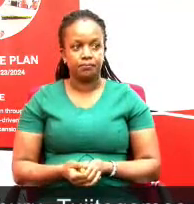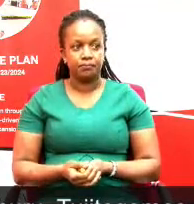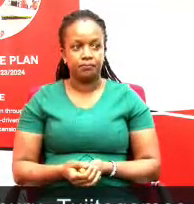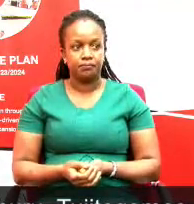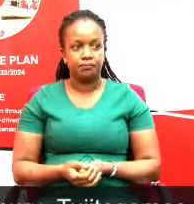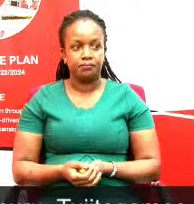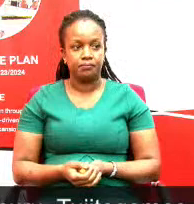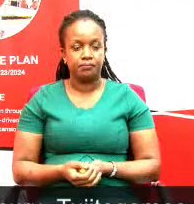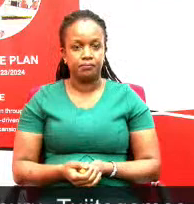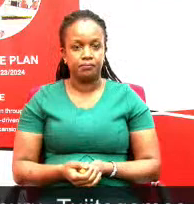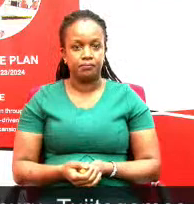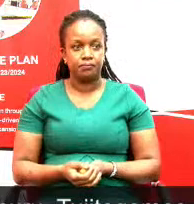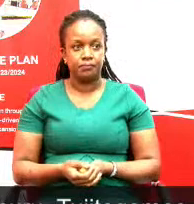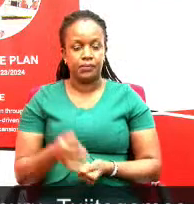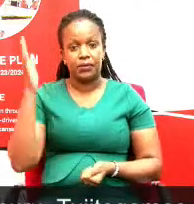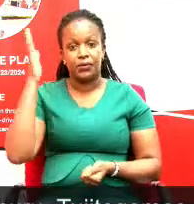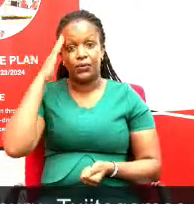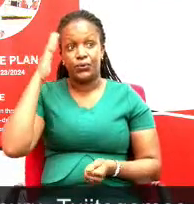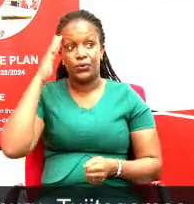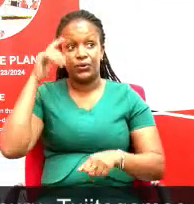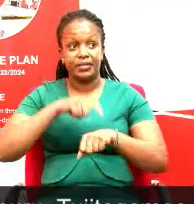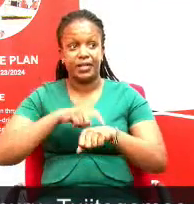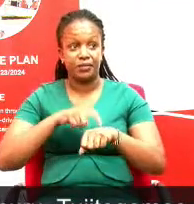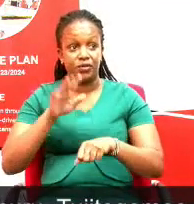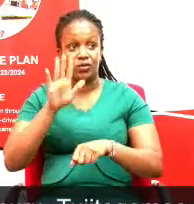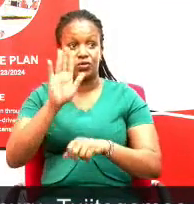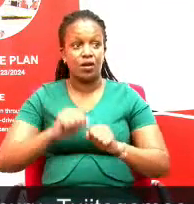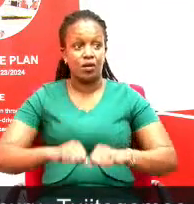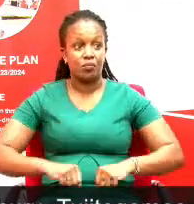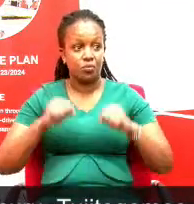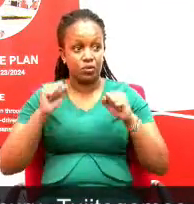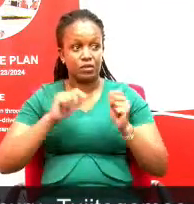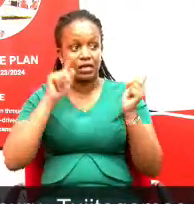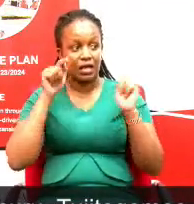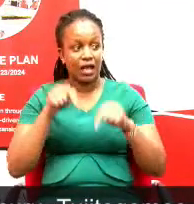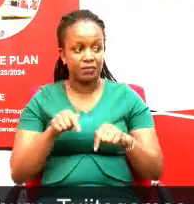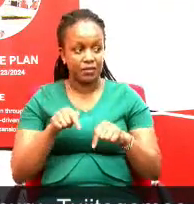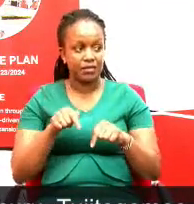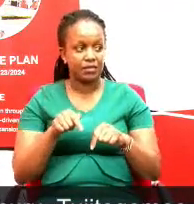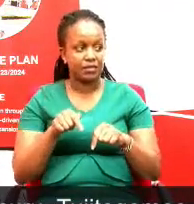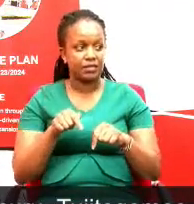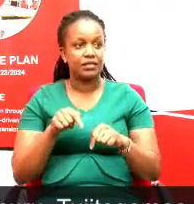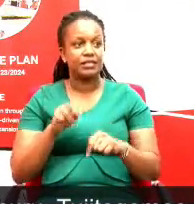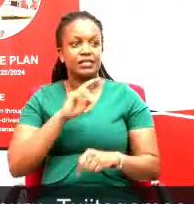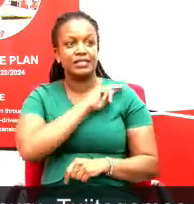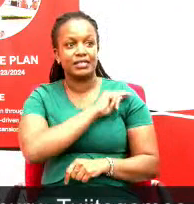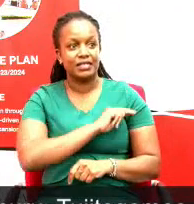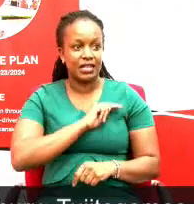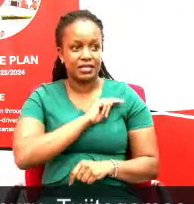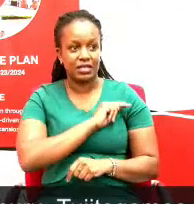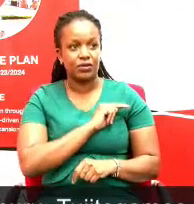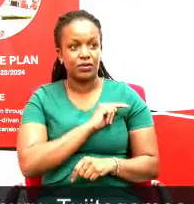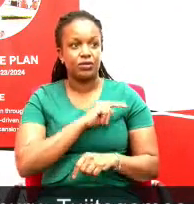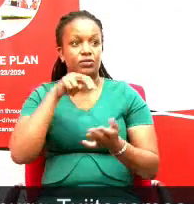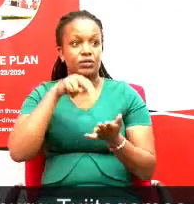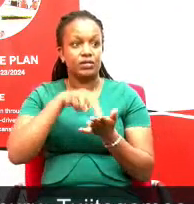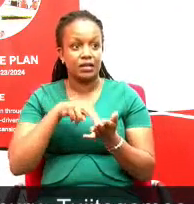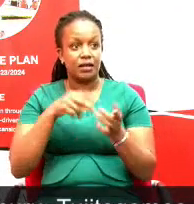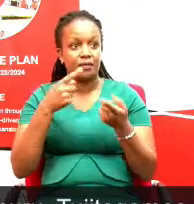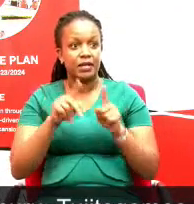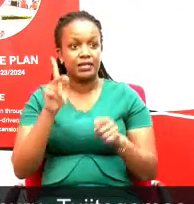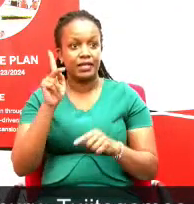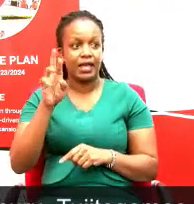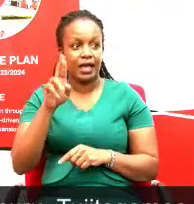You know, when your boss comes to your desk, it is only natural that you stand up. But for KRA, when they go to